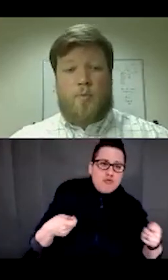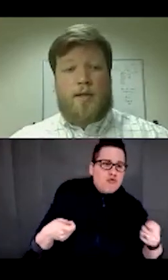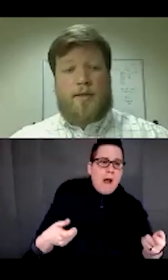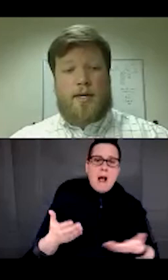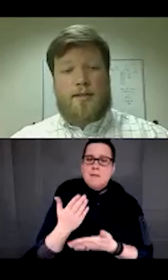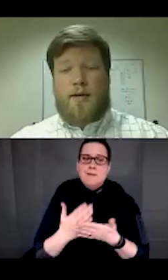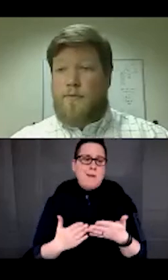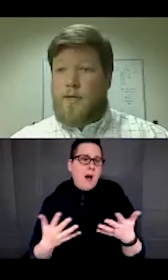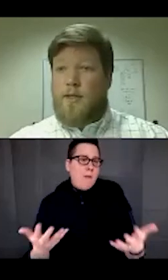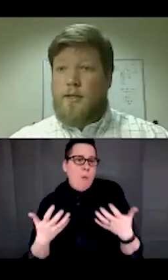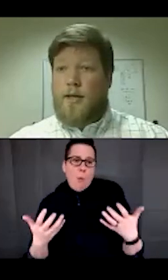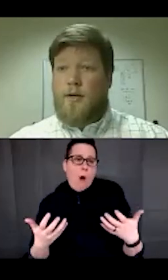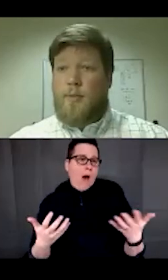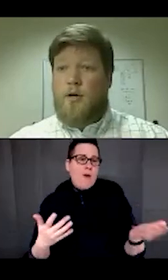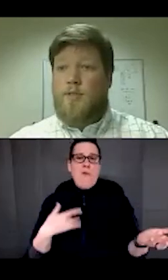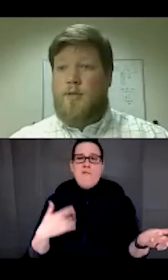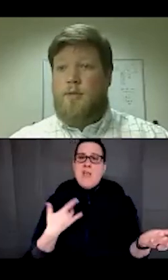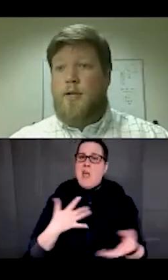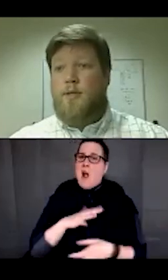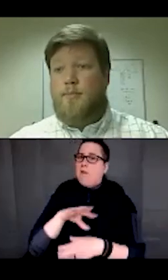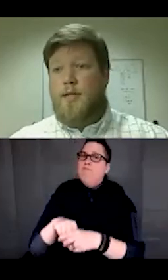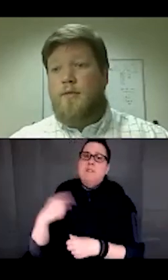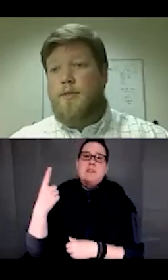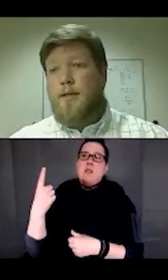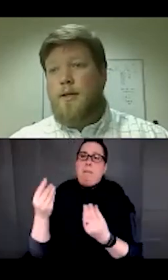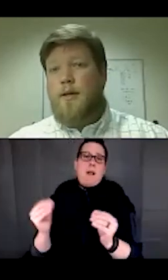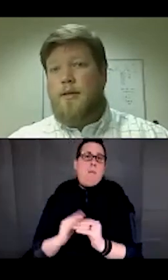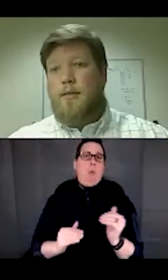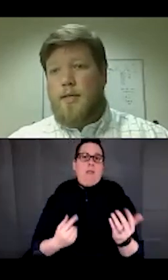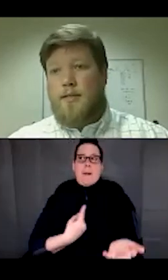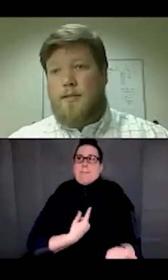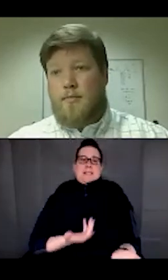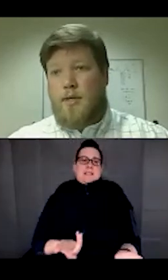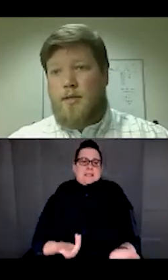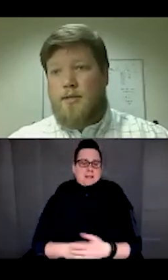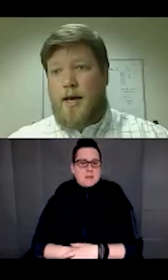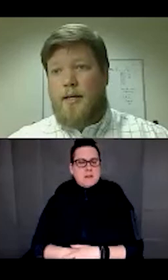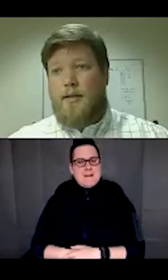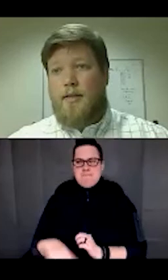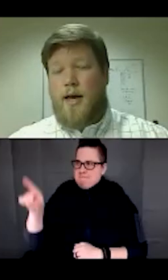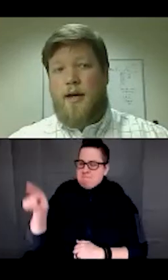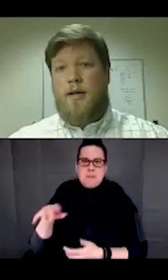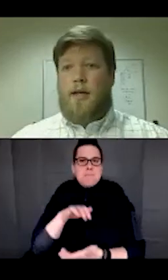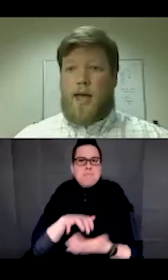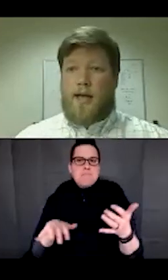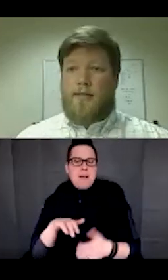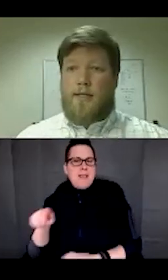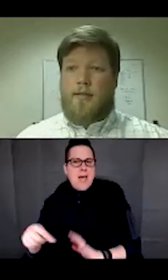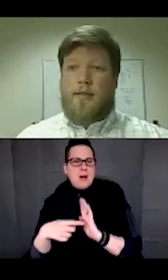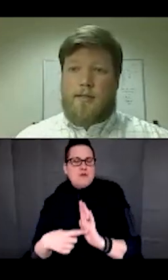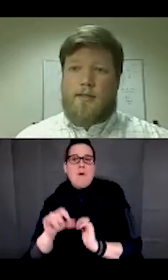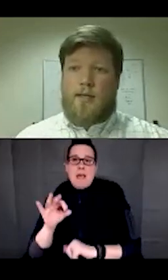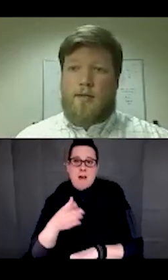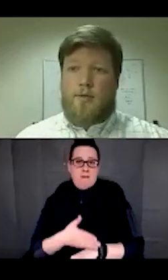just want things like feeling like they're a part of something bigger than themselves. This, to me, said that enhancing